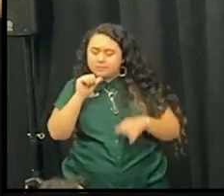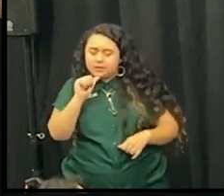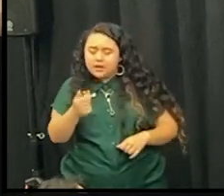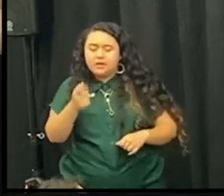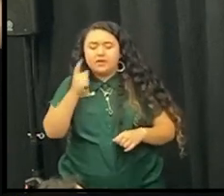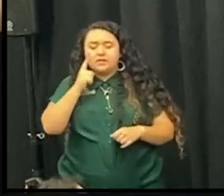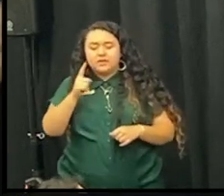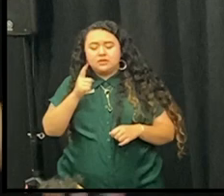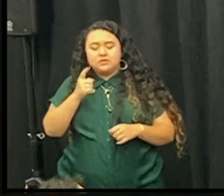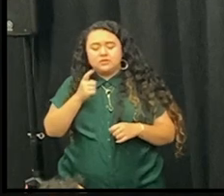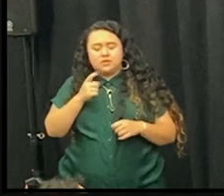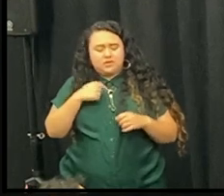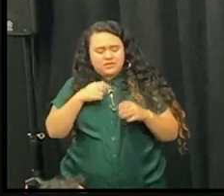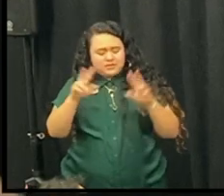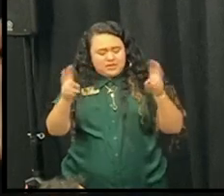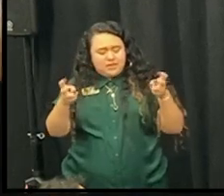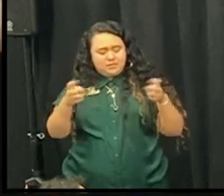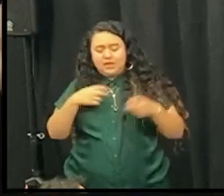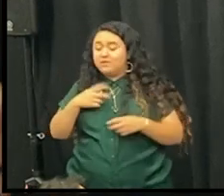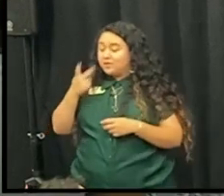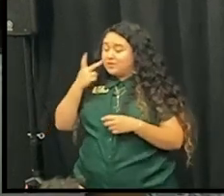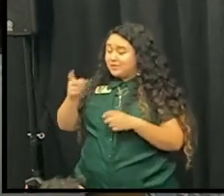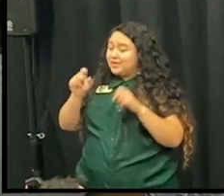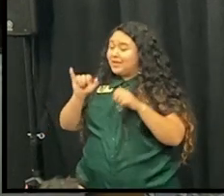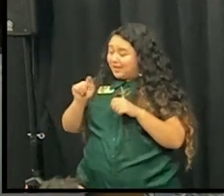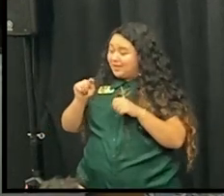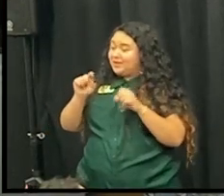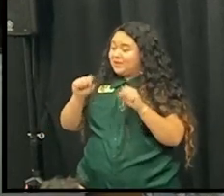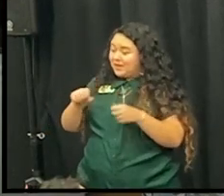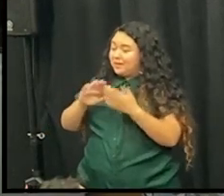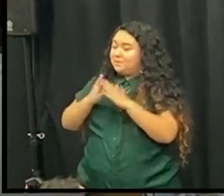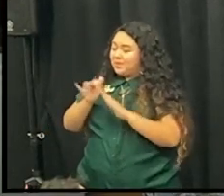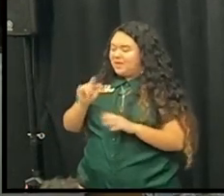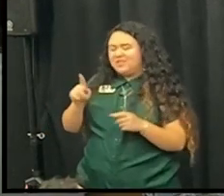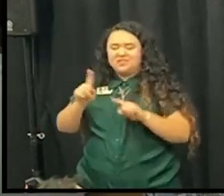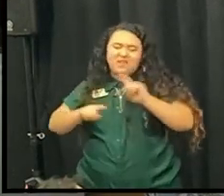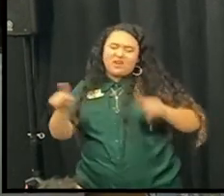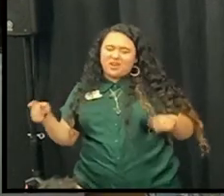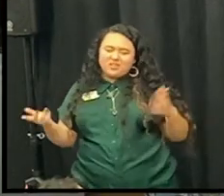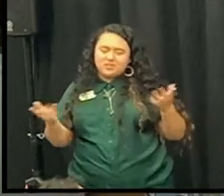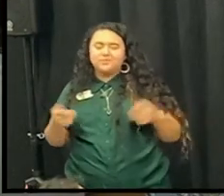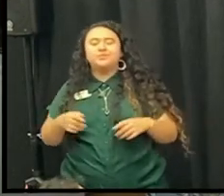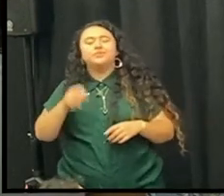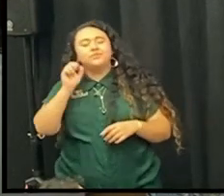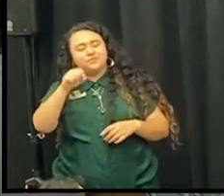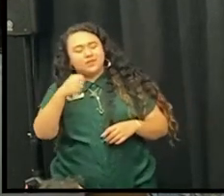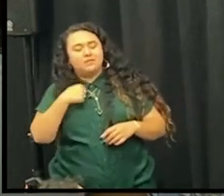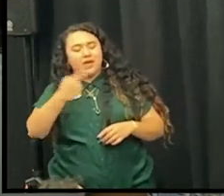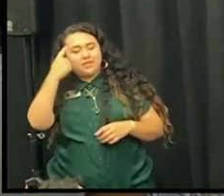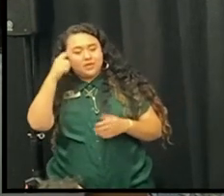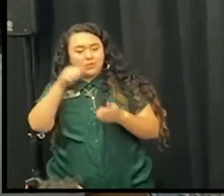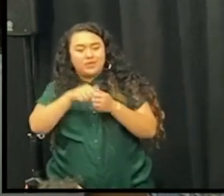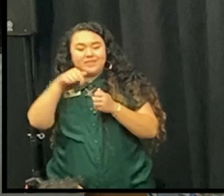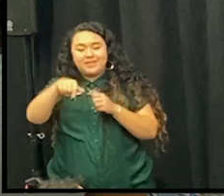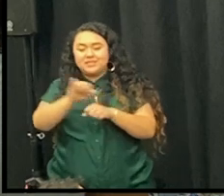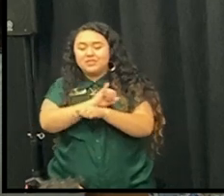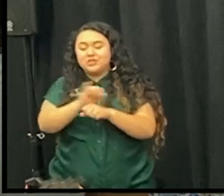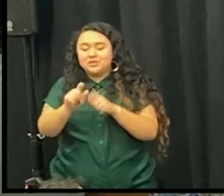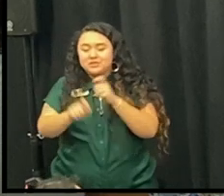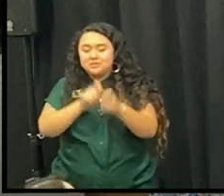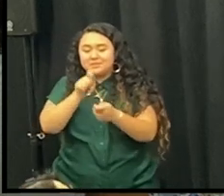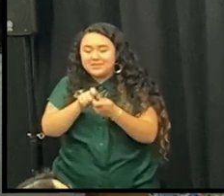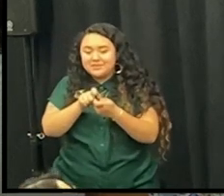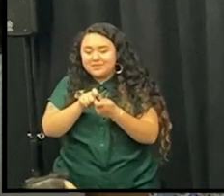be, what is the statement? I'm going to mess it up. A variation of if you see it, you can be it. Yeah, but I think with this industry